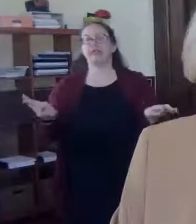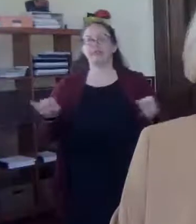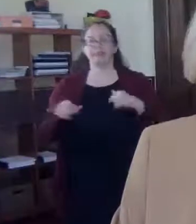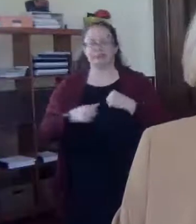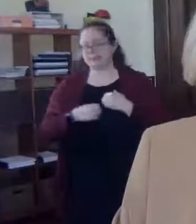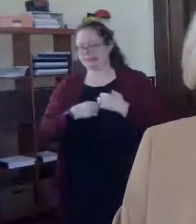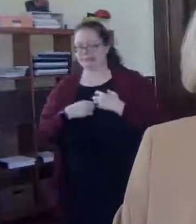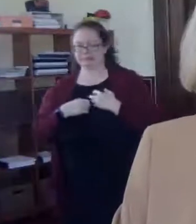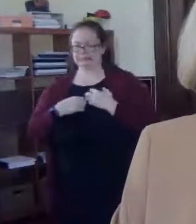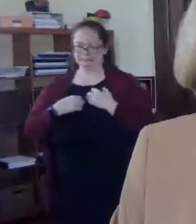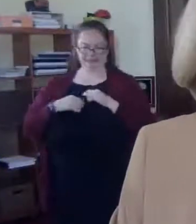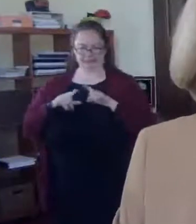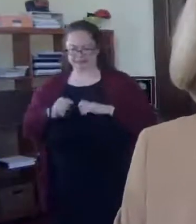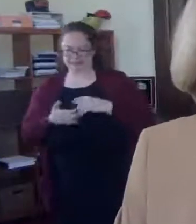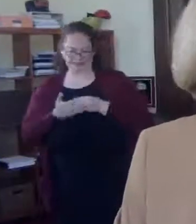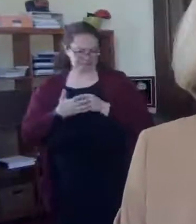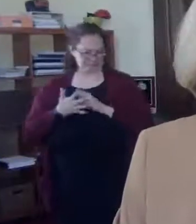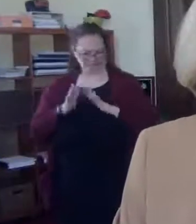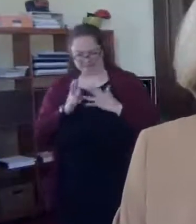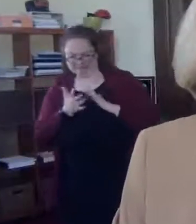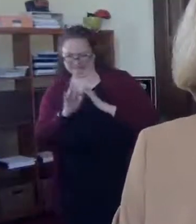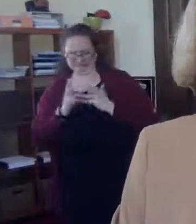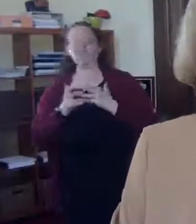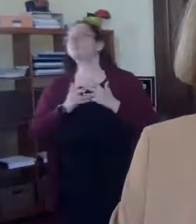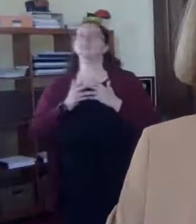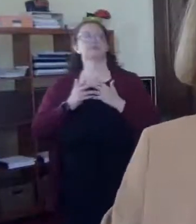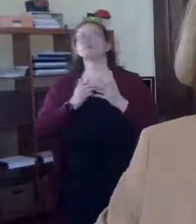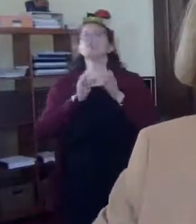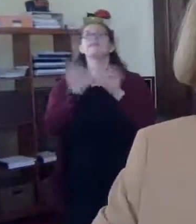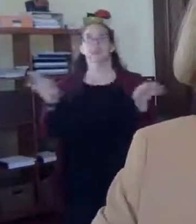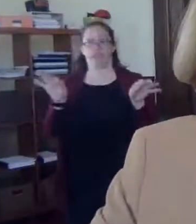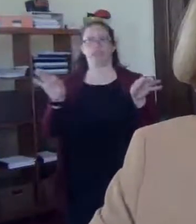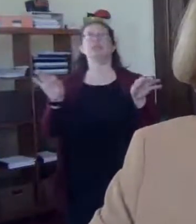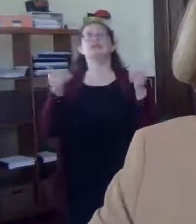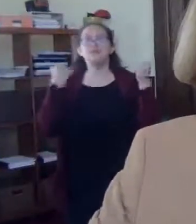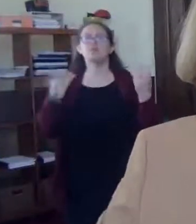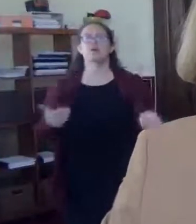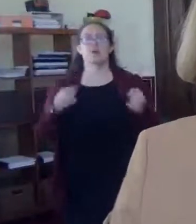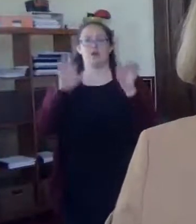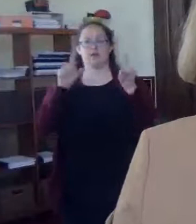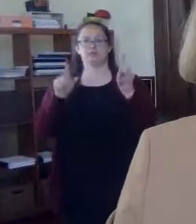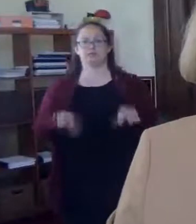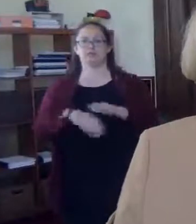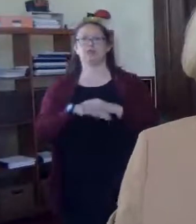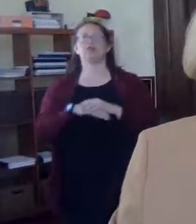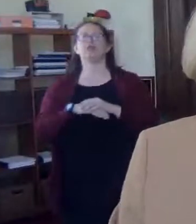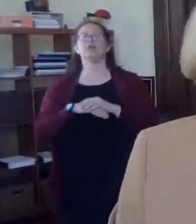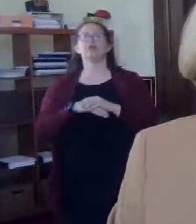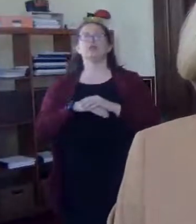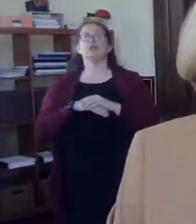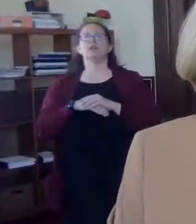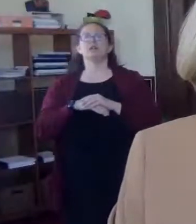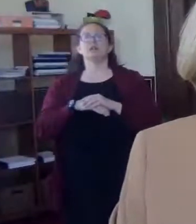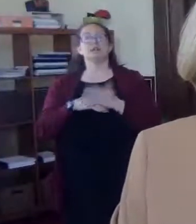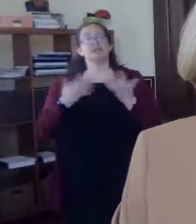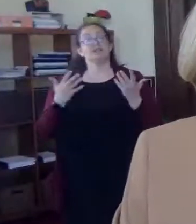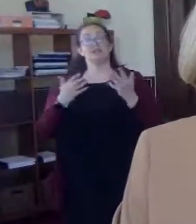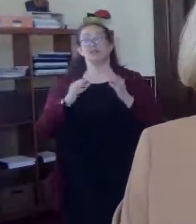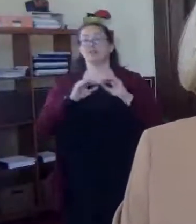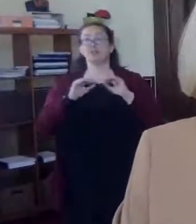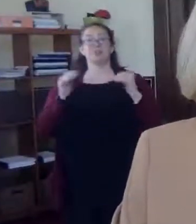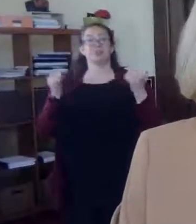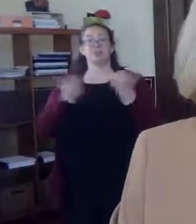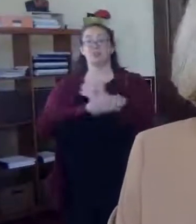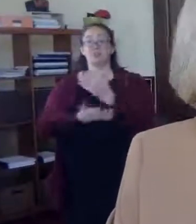be concerned about that. So new testing sites, that's the big news for